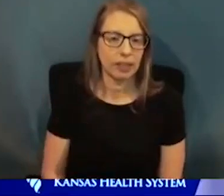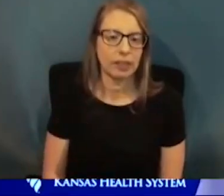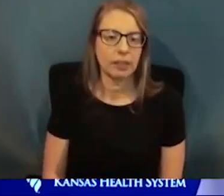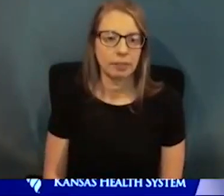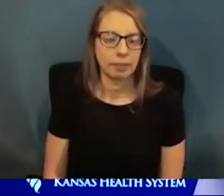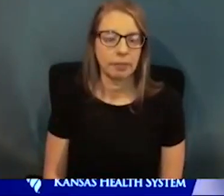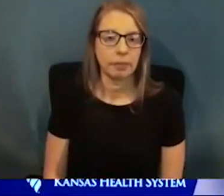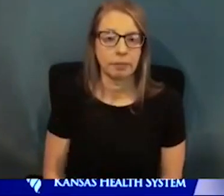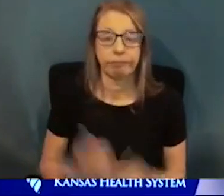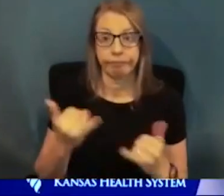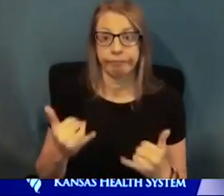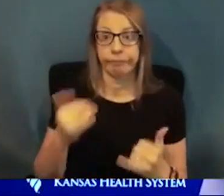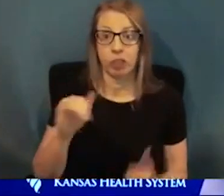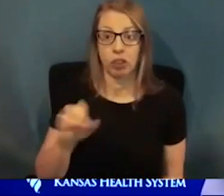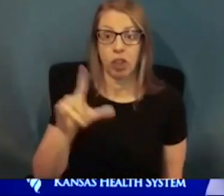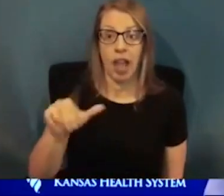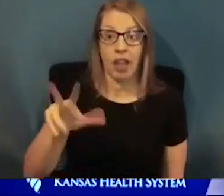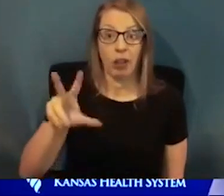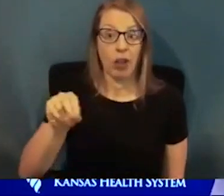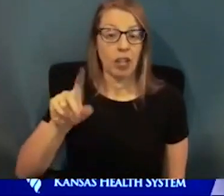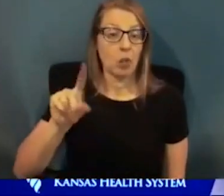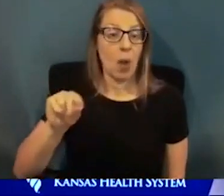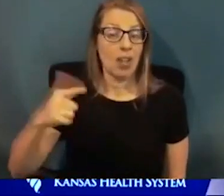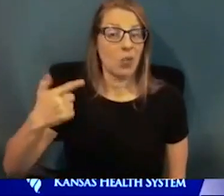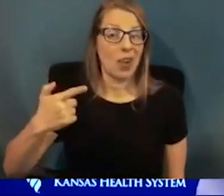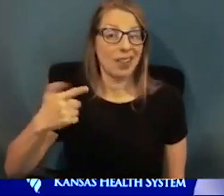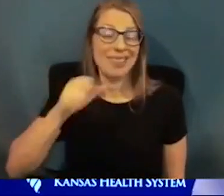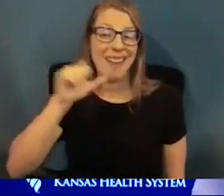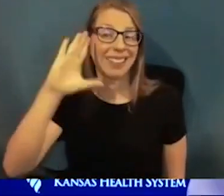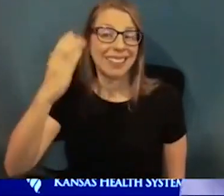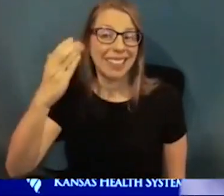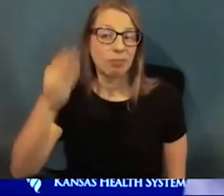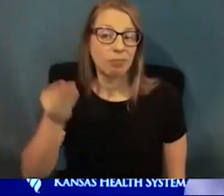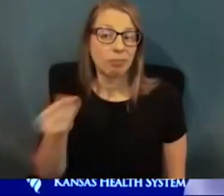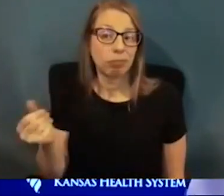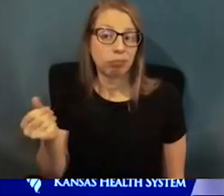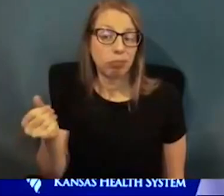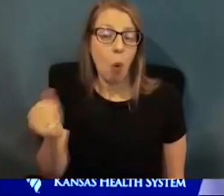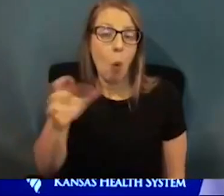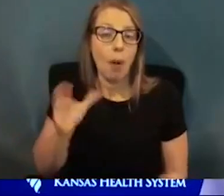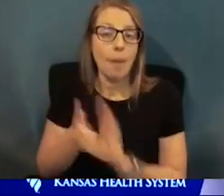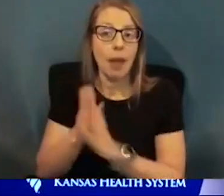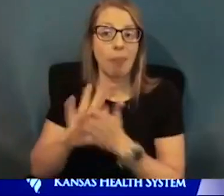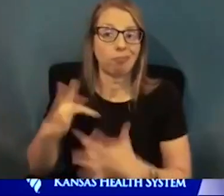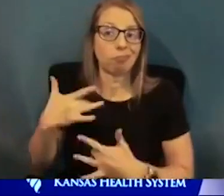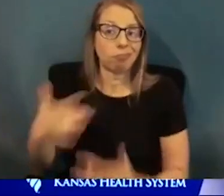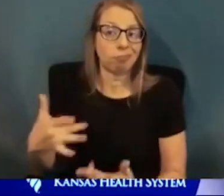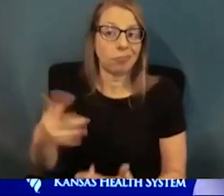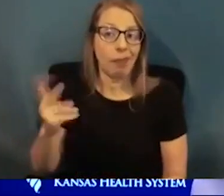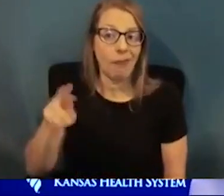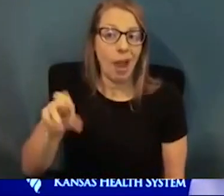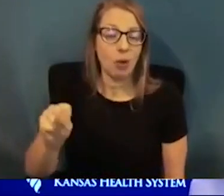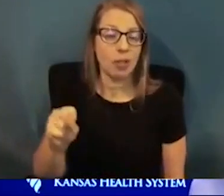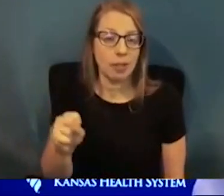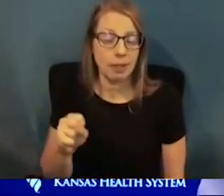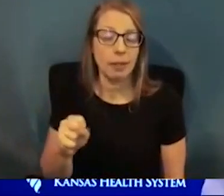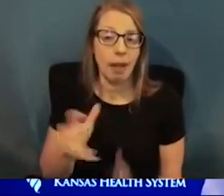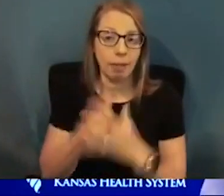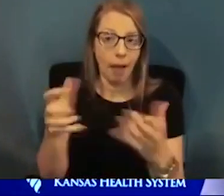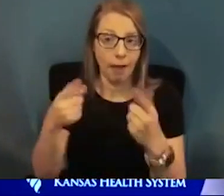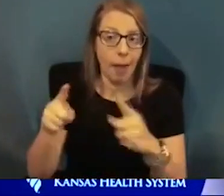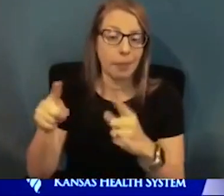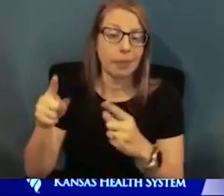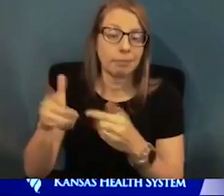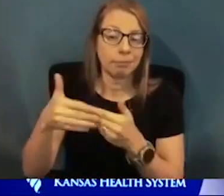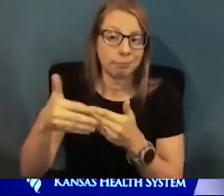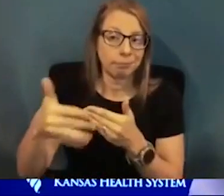July 30th, 2021, it doesn't seem as that way. We still have a long way to go. But getting